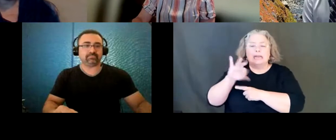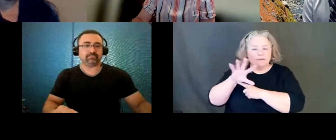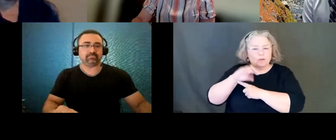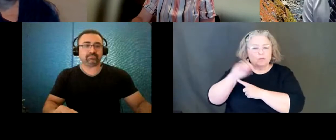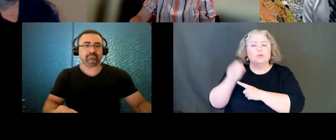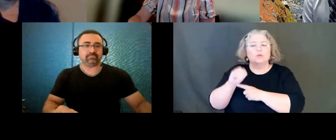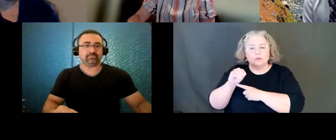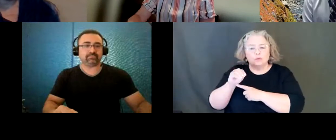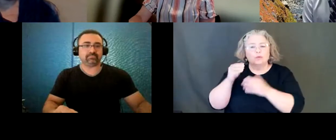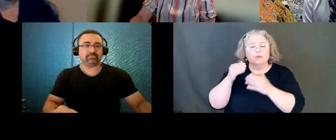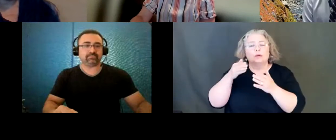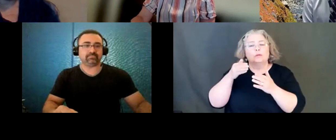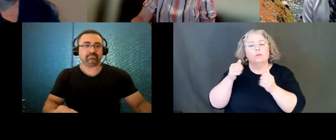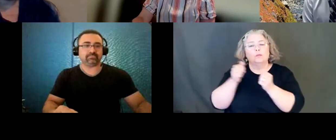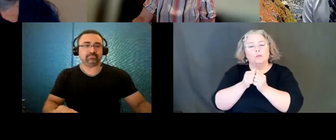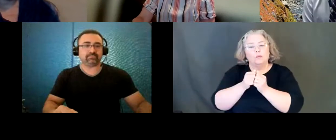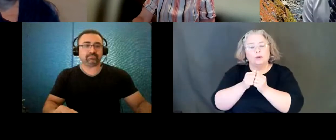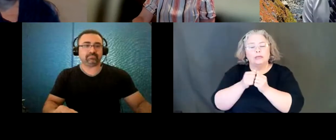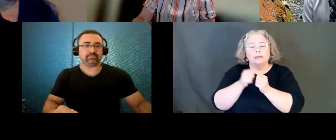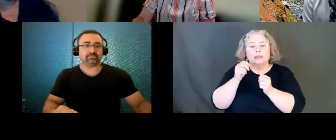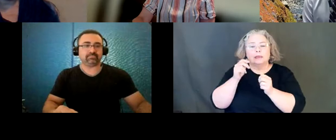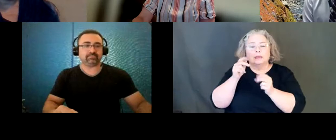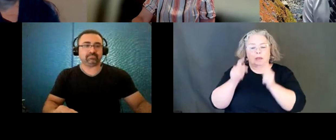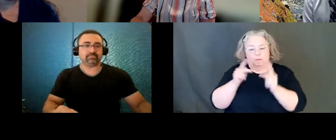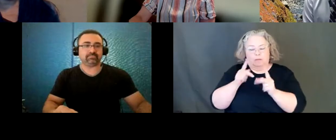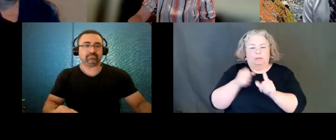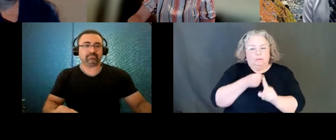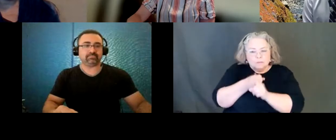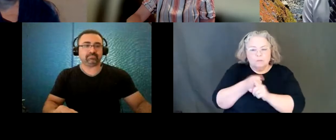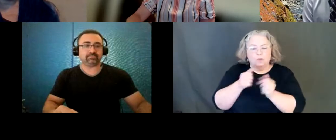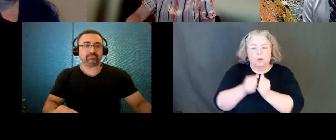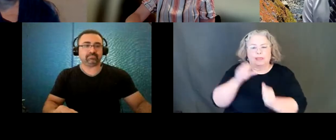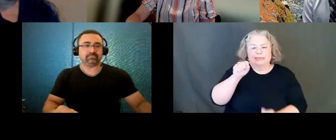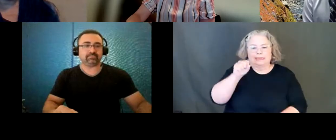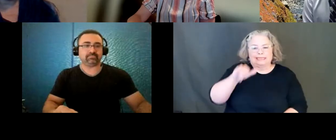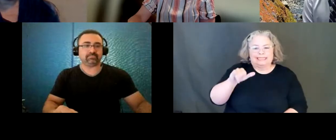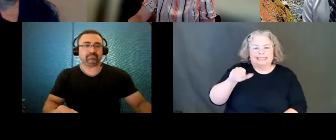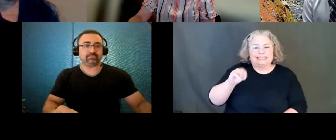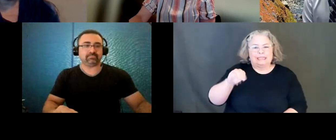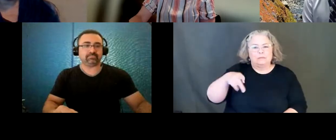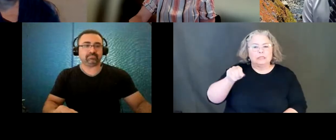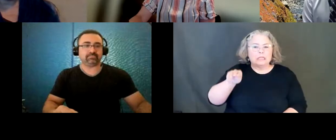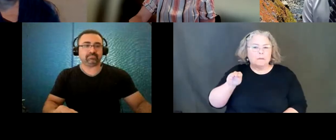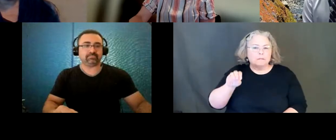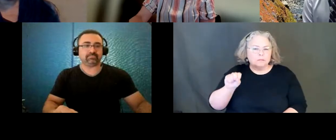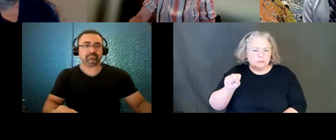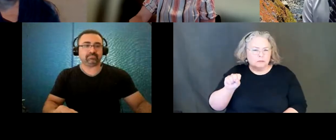effective against people having symptomatic disease. It was never clear